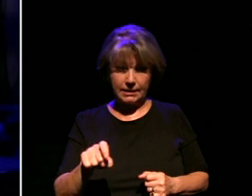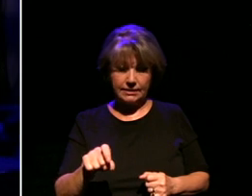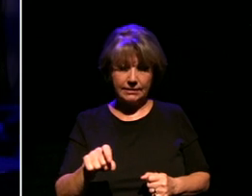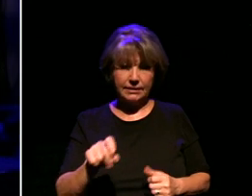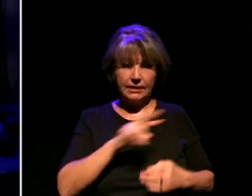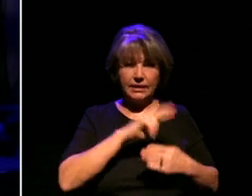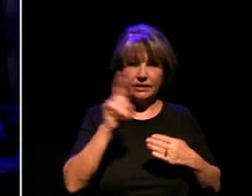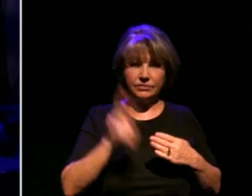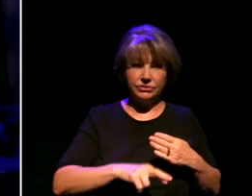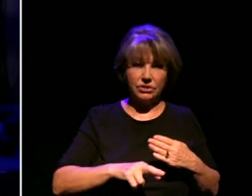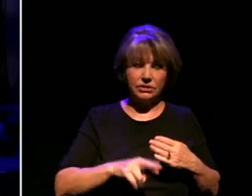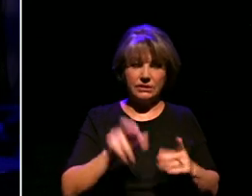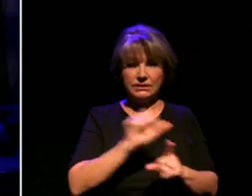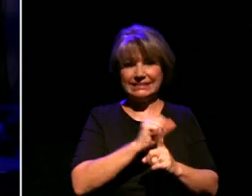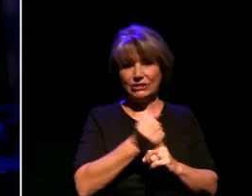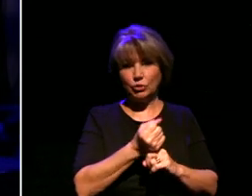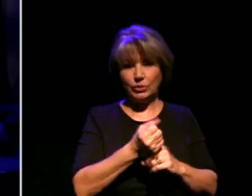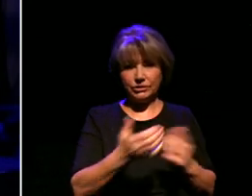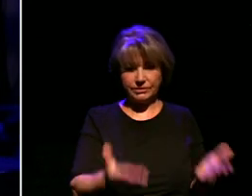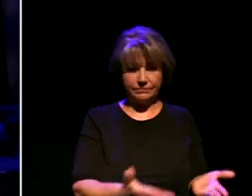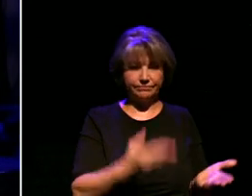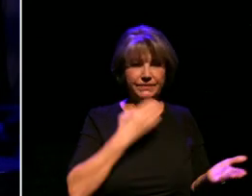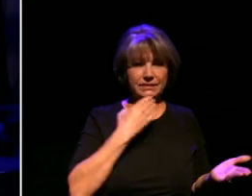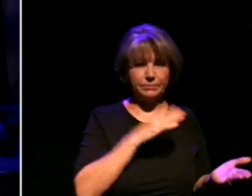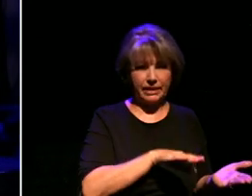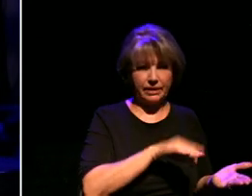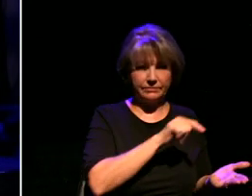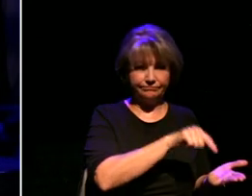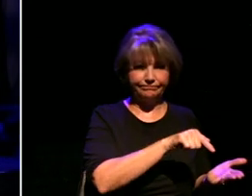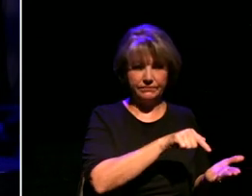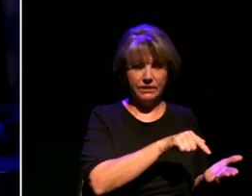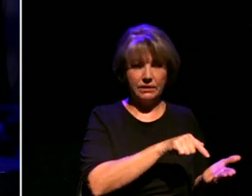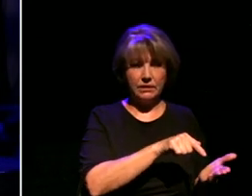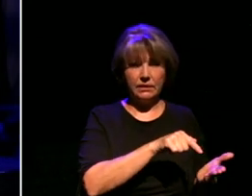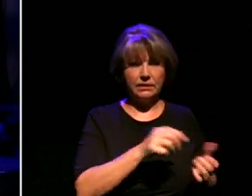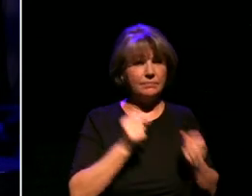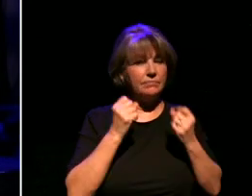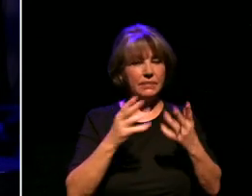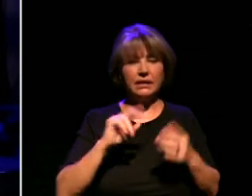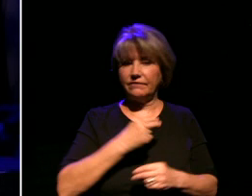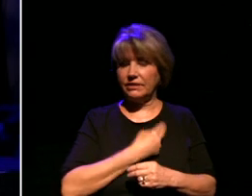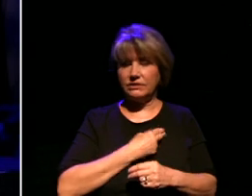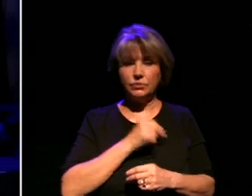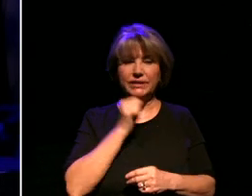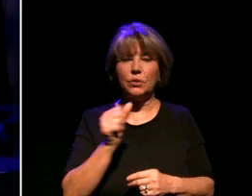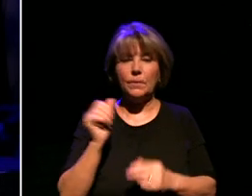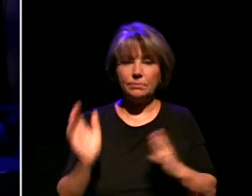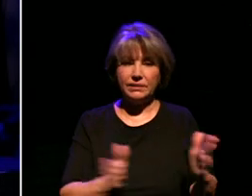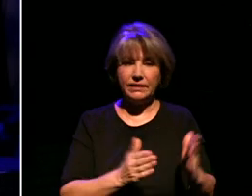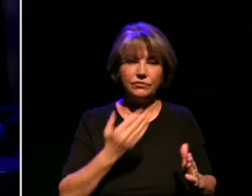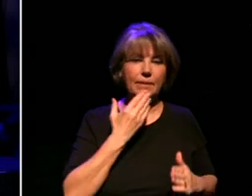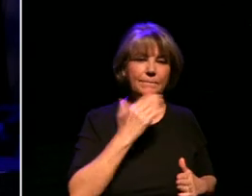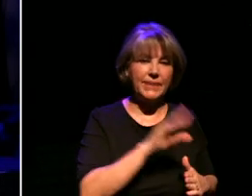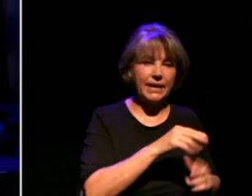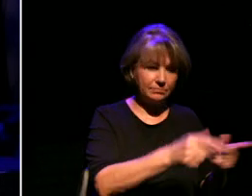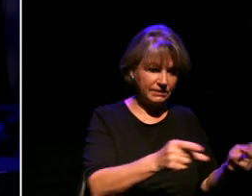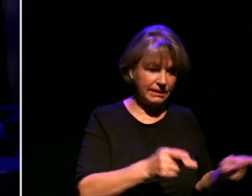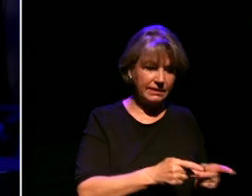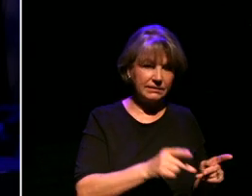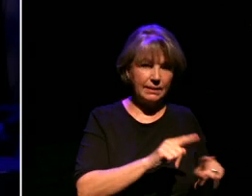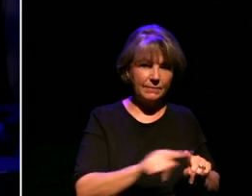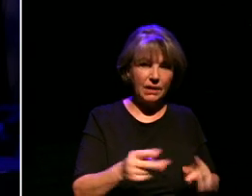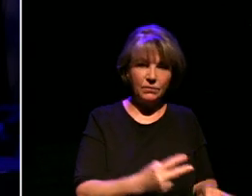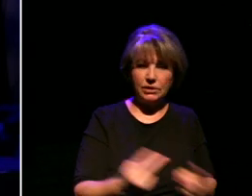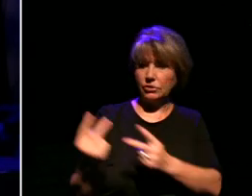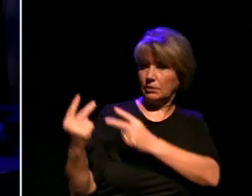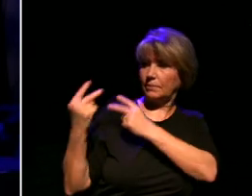the situation I'm in. And many of us never plan to be in the destination we're in. But we can look back and go, when I